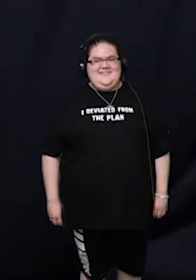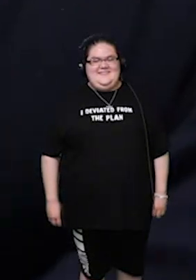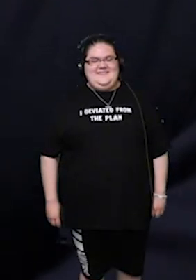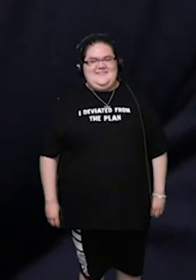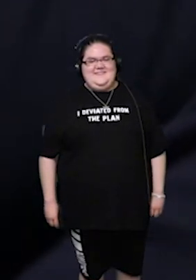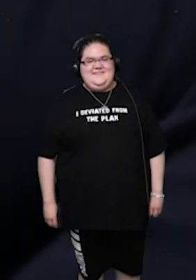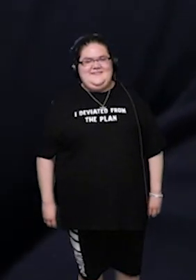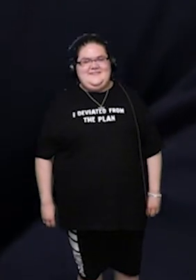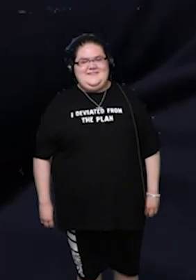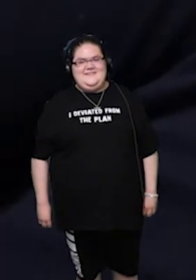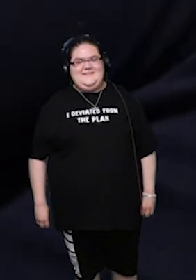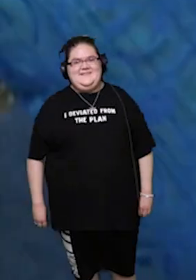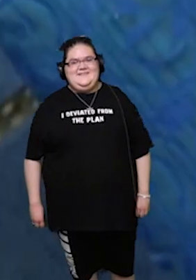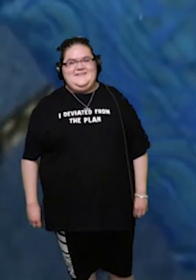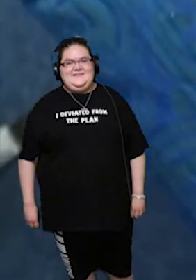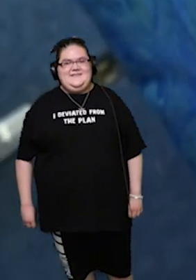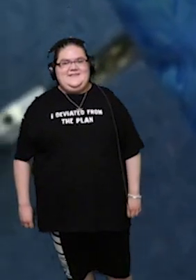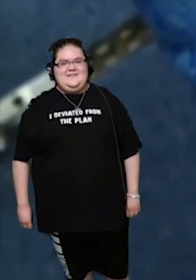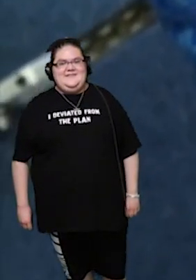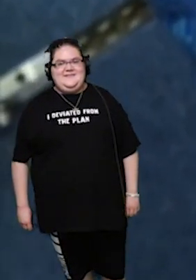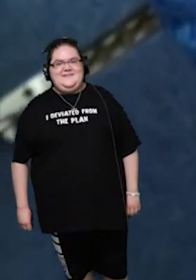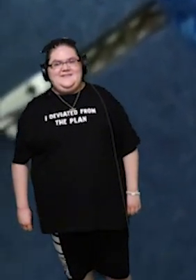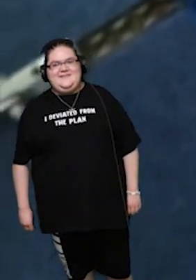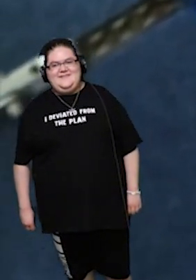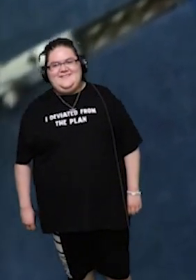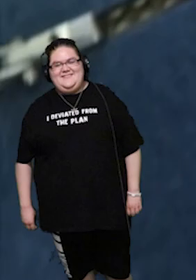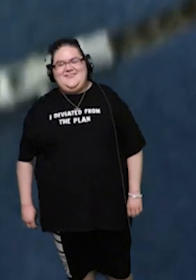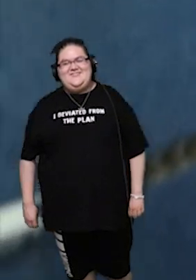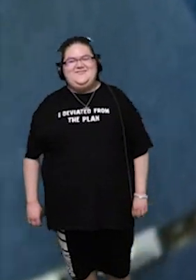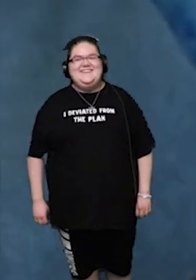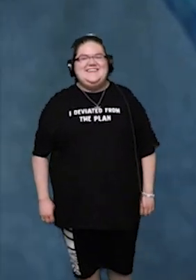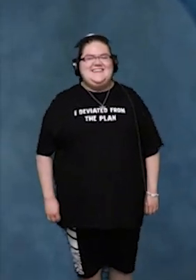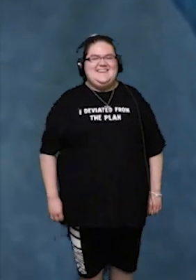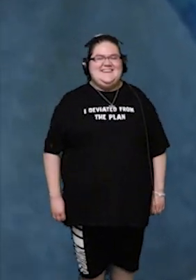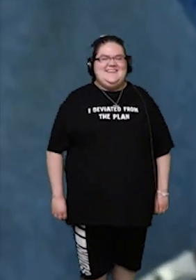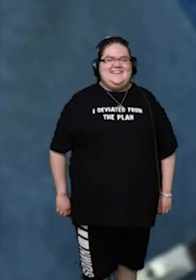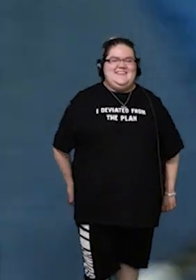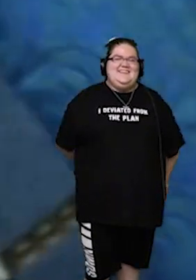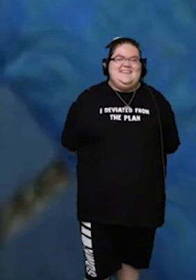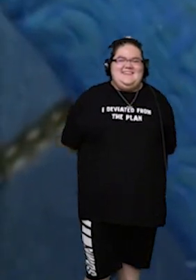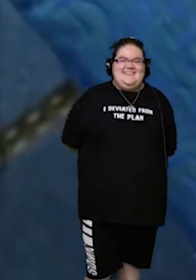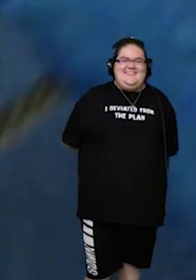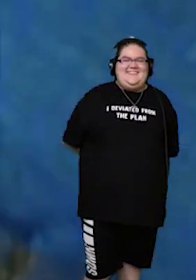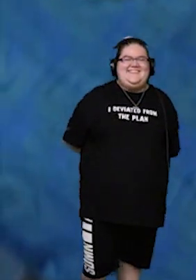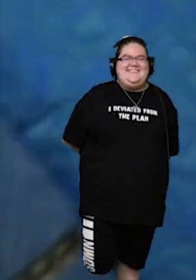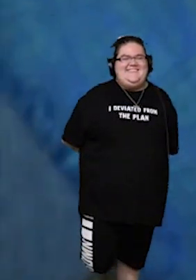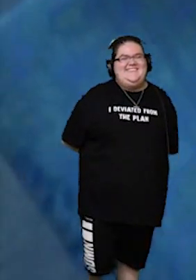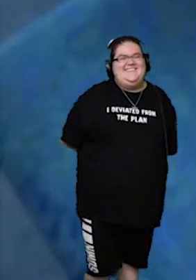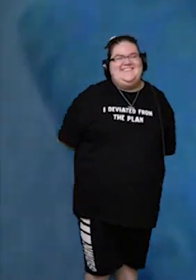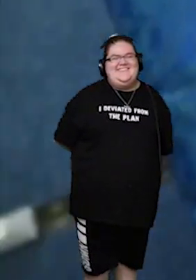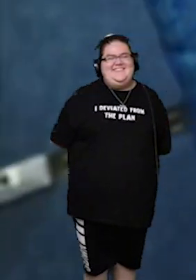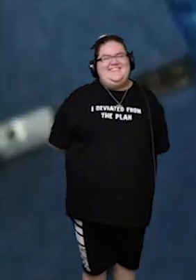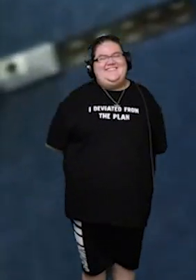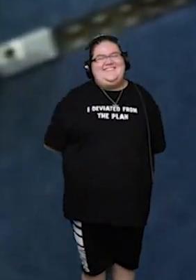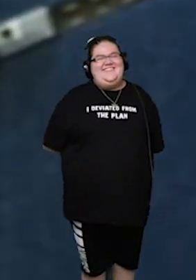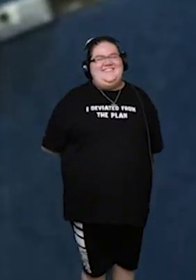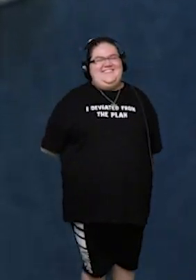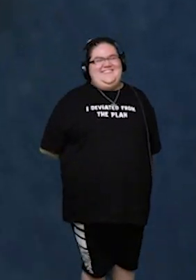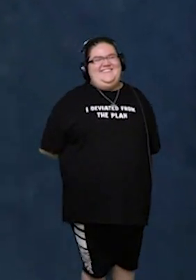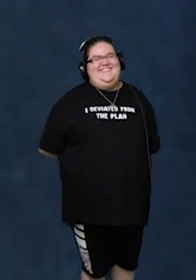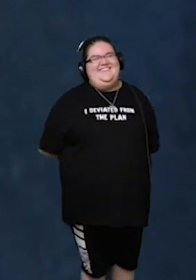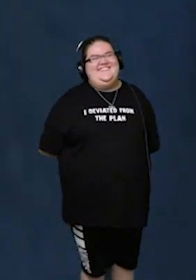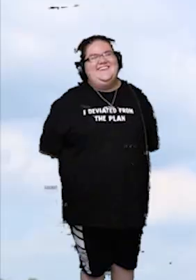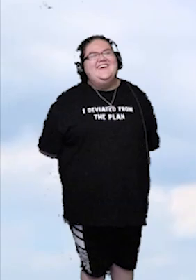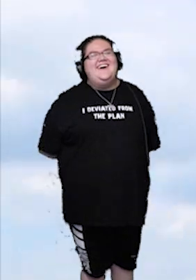this one, honestly. No, leave it there, it's fine. I'm now just reclining. Yep. This is what we call Ethan class. I take up all four seats because I'm a